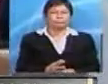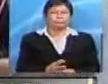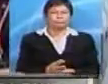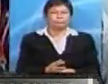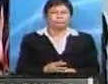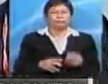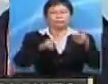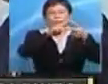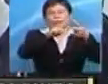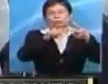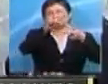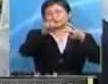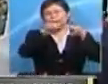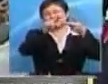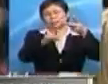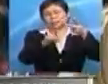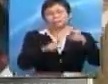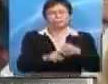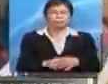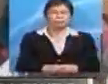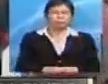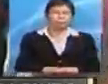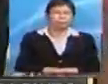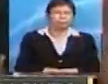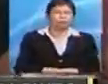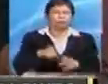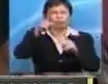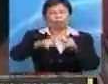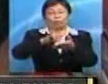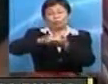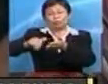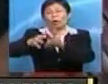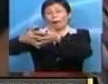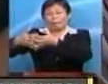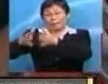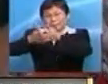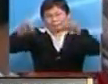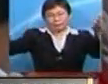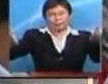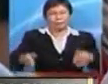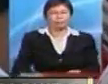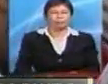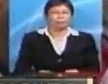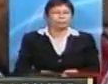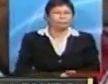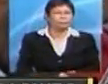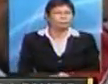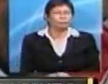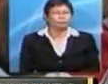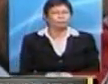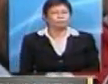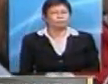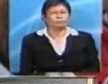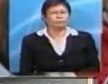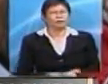I have two questions. Stacey Brown, ABC News in New York. I have two questions. One is a follow-up question that CNN just asked about the route of